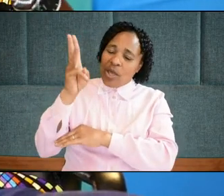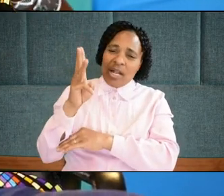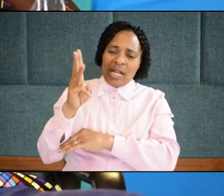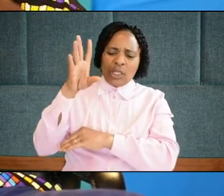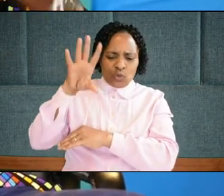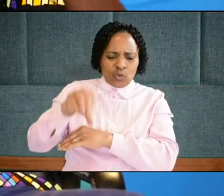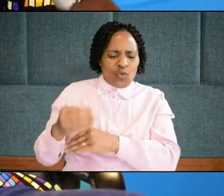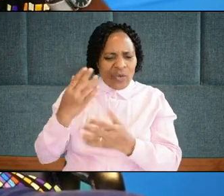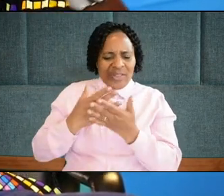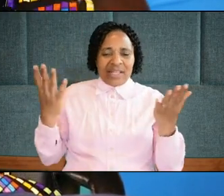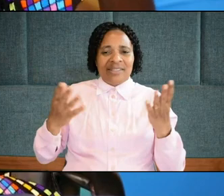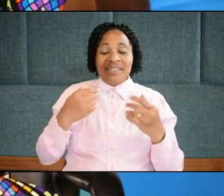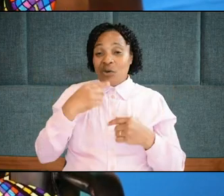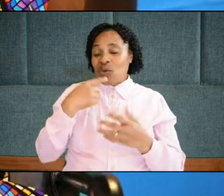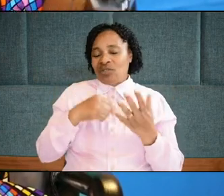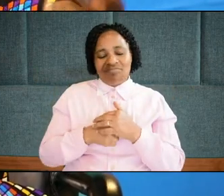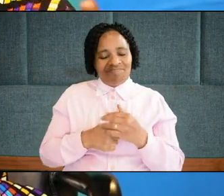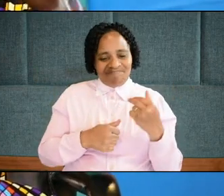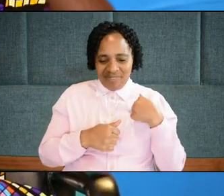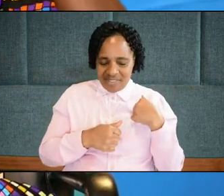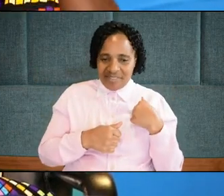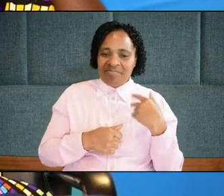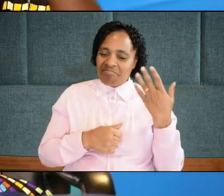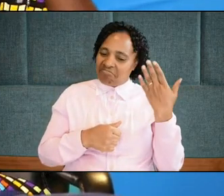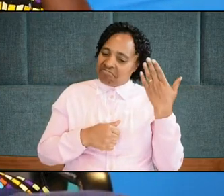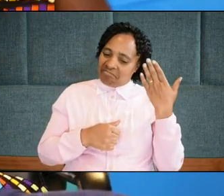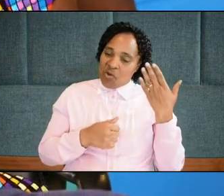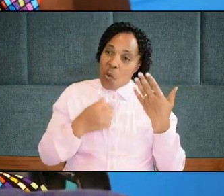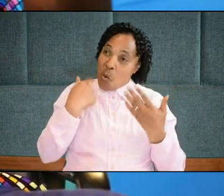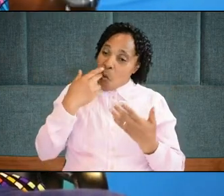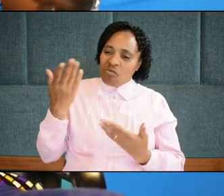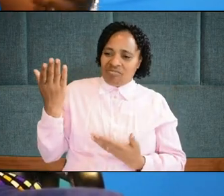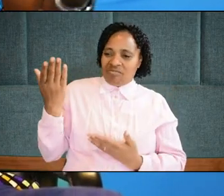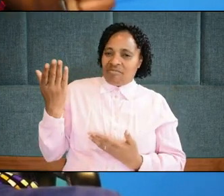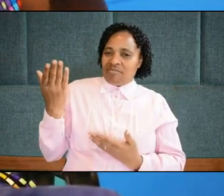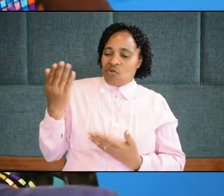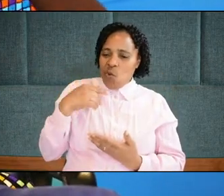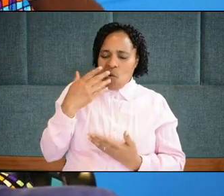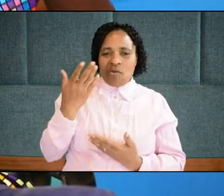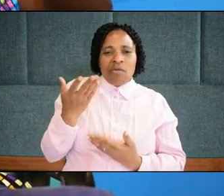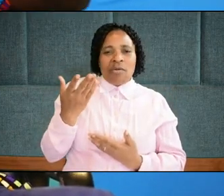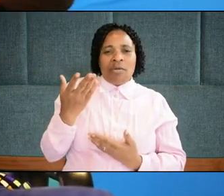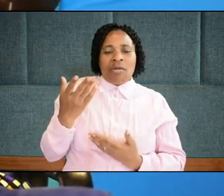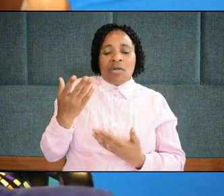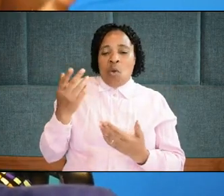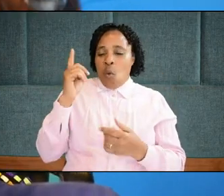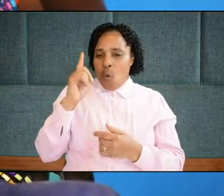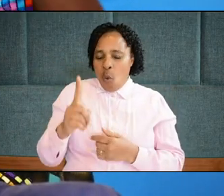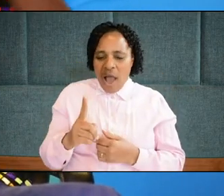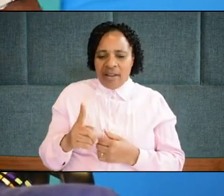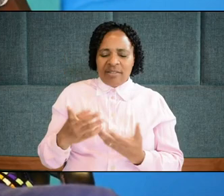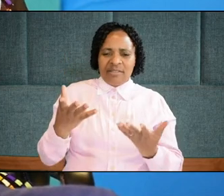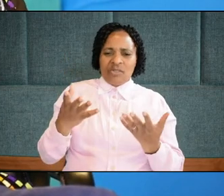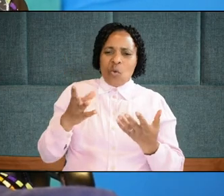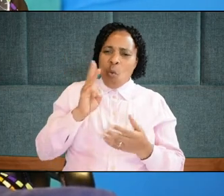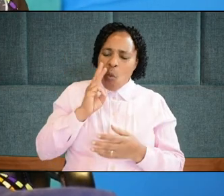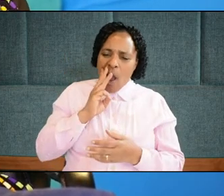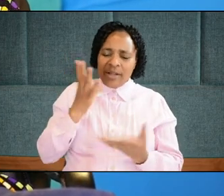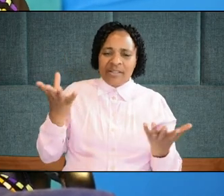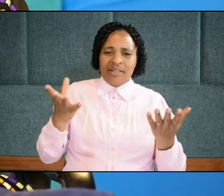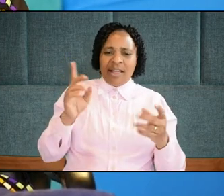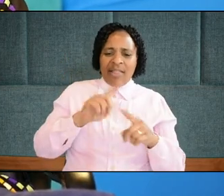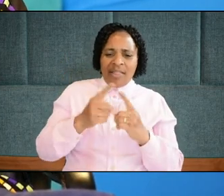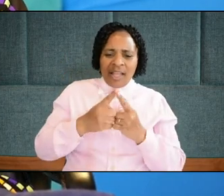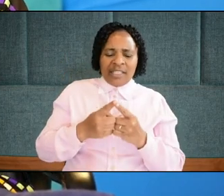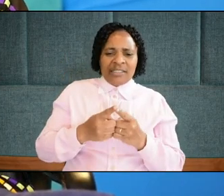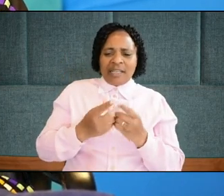things at face value and said, you know what? This is who you claim you are. The worn-out sacks, the cracked wineskins, they are